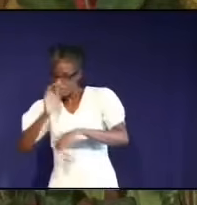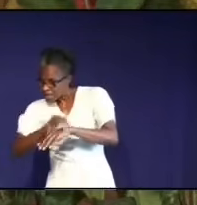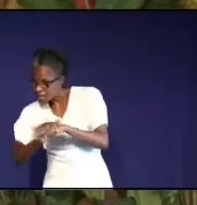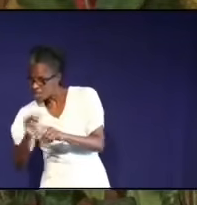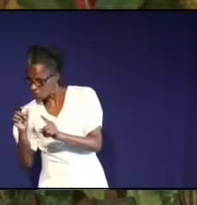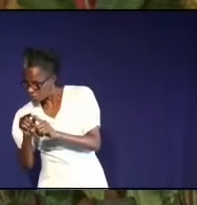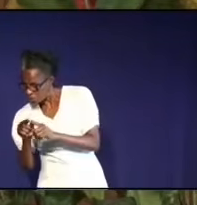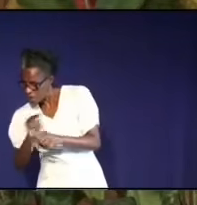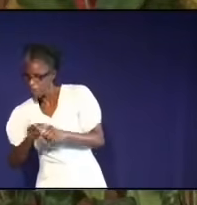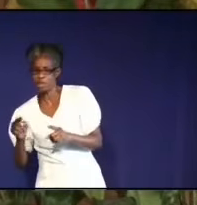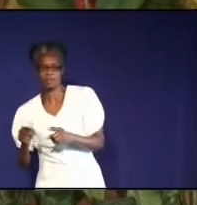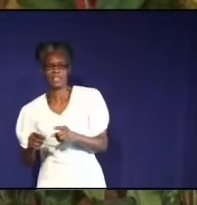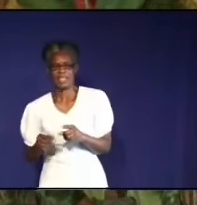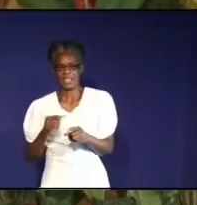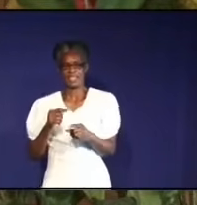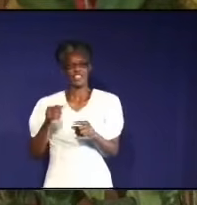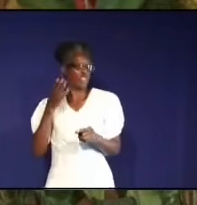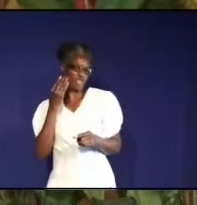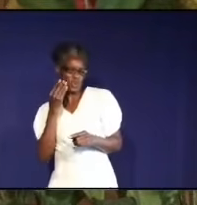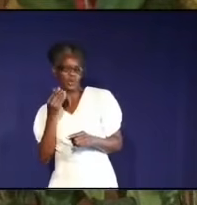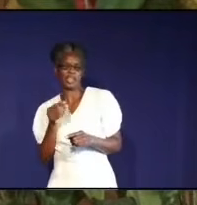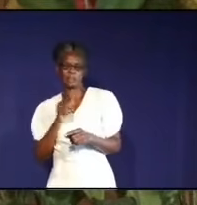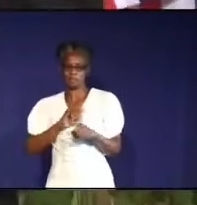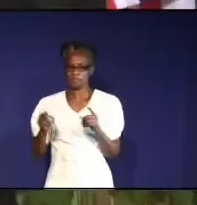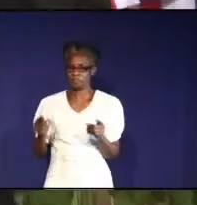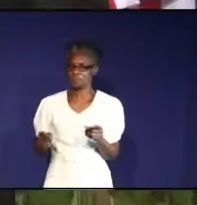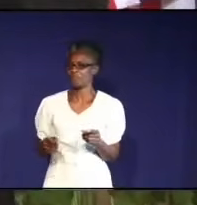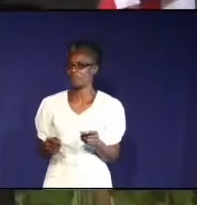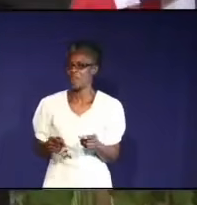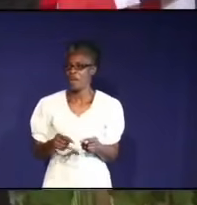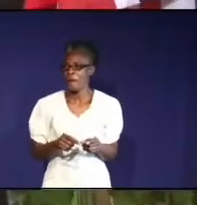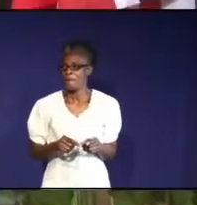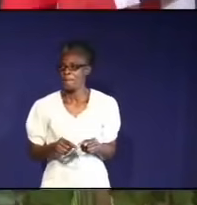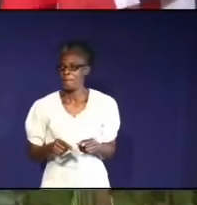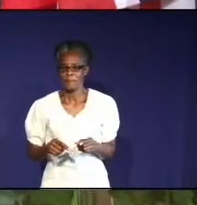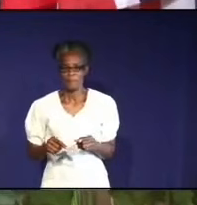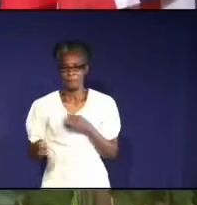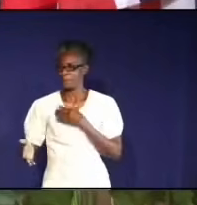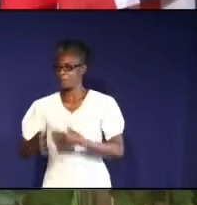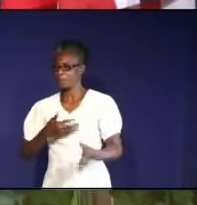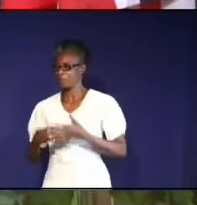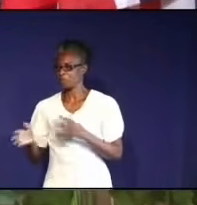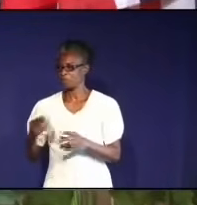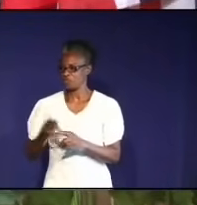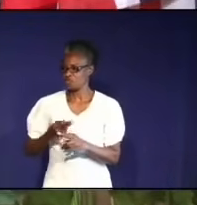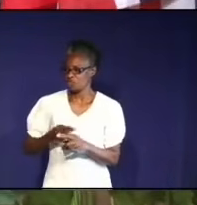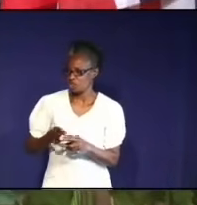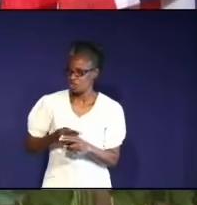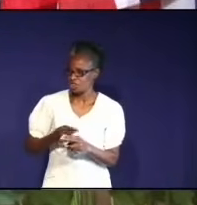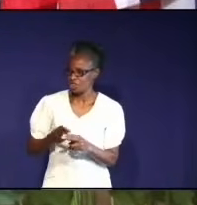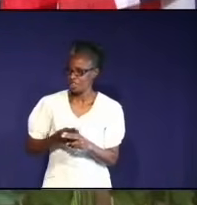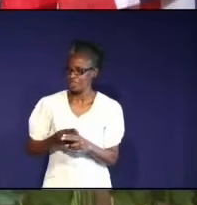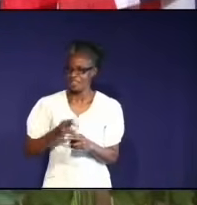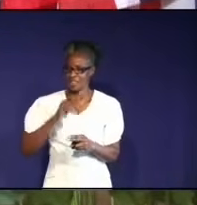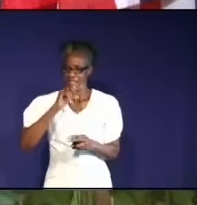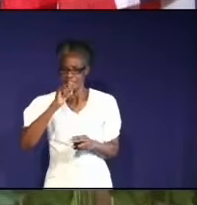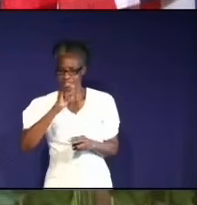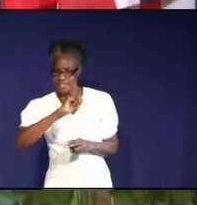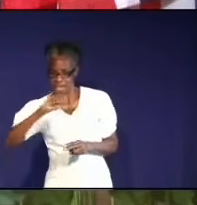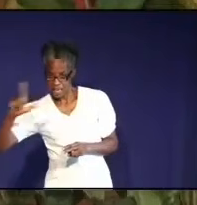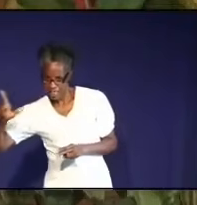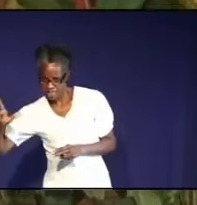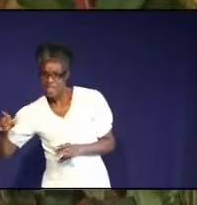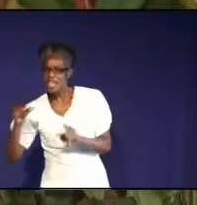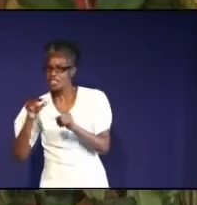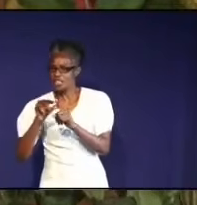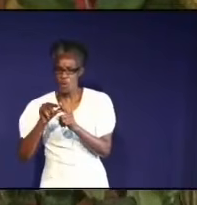T-I-L-L, if one is an abbreviation. No, as a matter of fact, the word T-I-L-L is a word by itself. It's